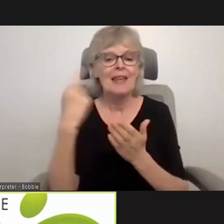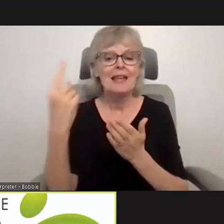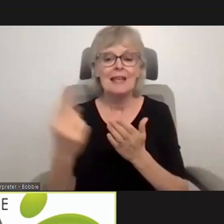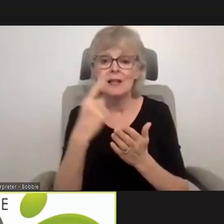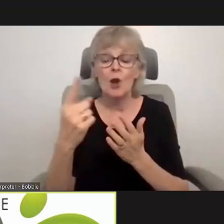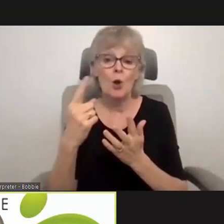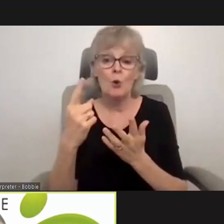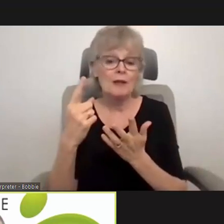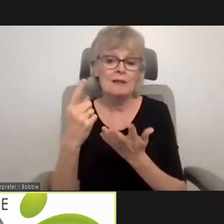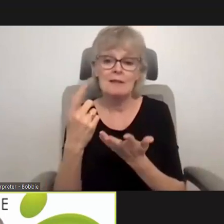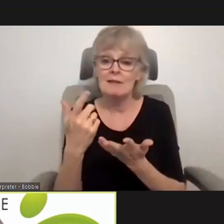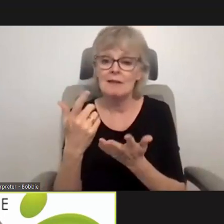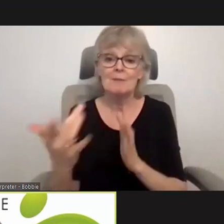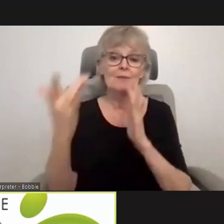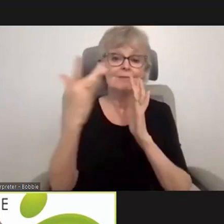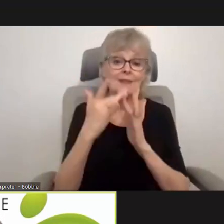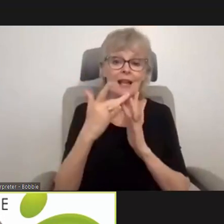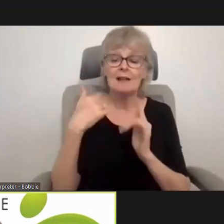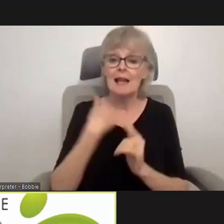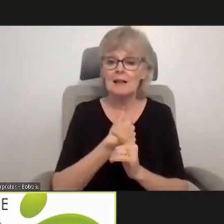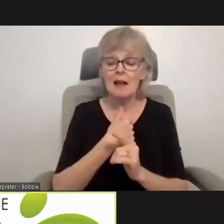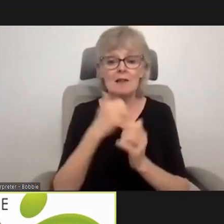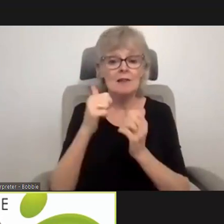types of questions.